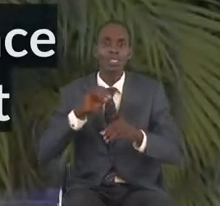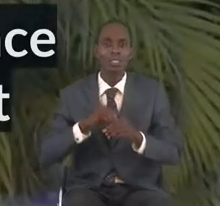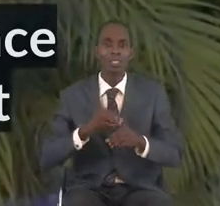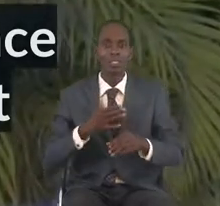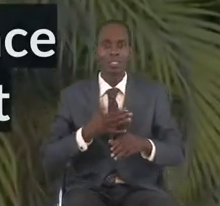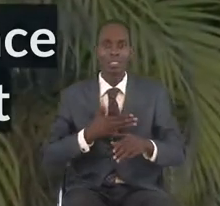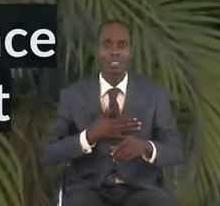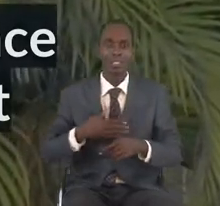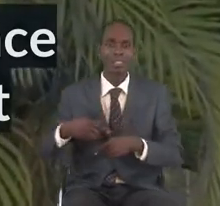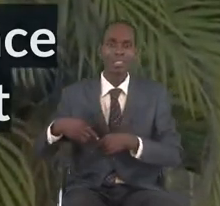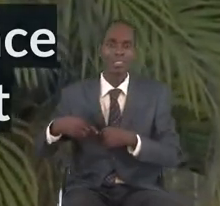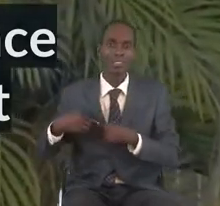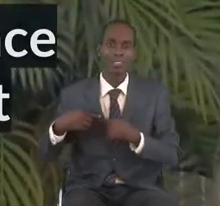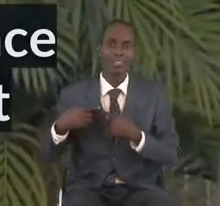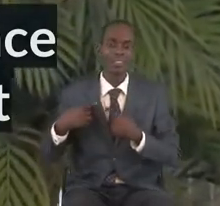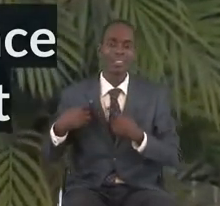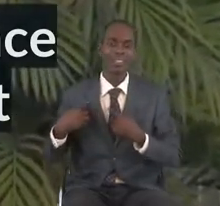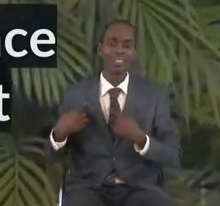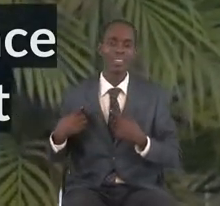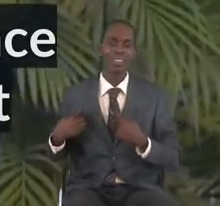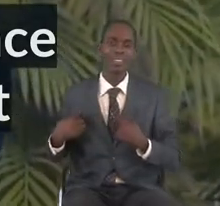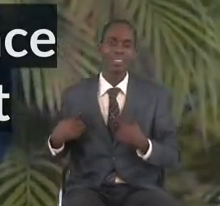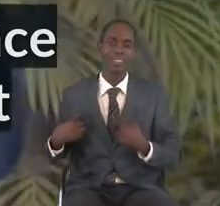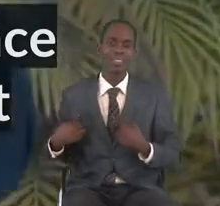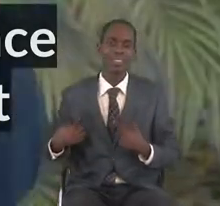my heart